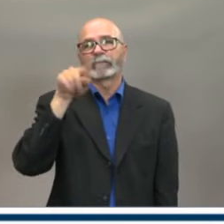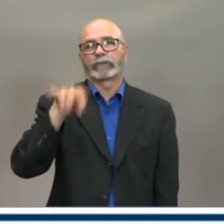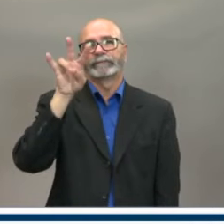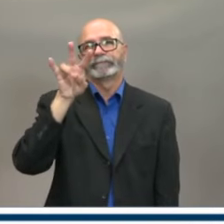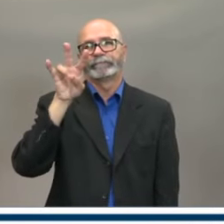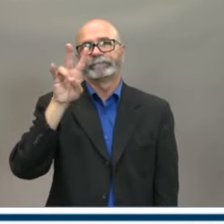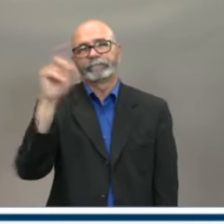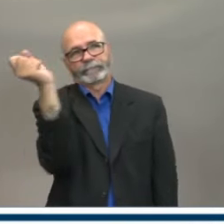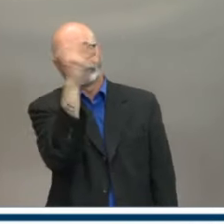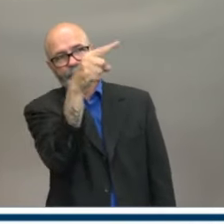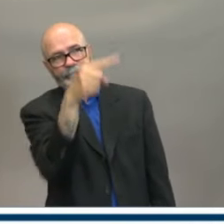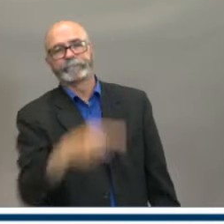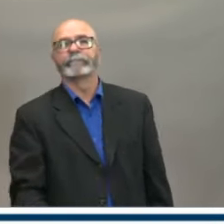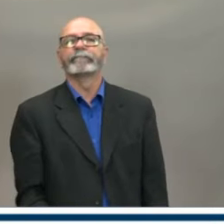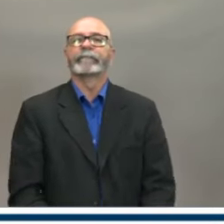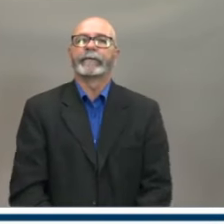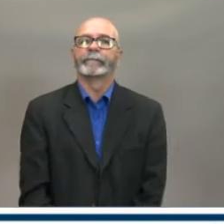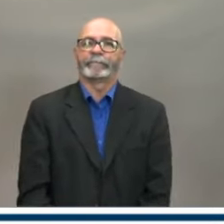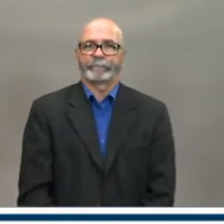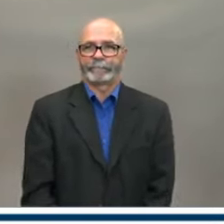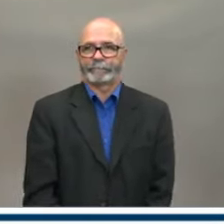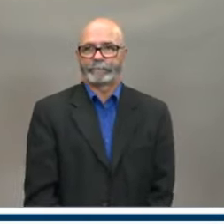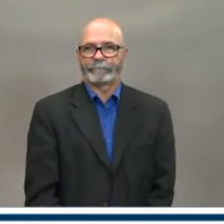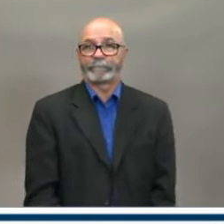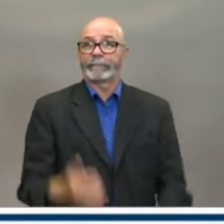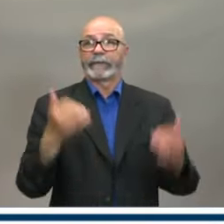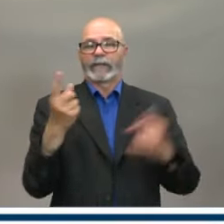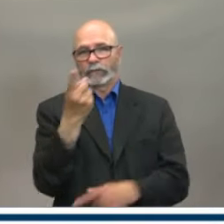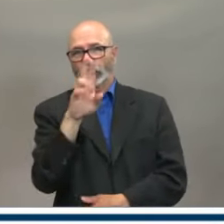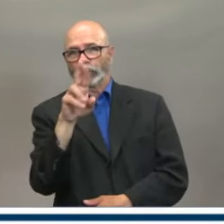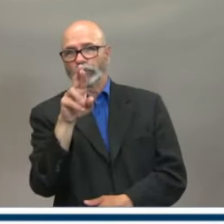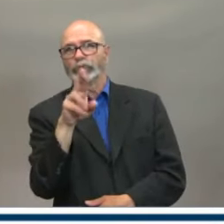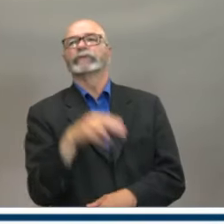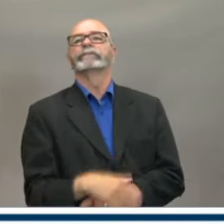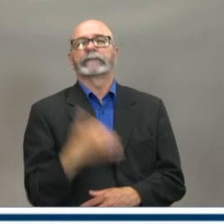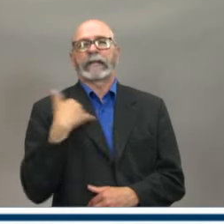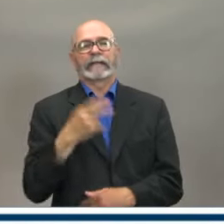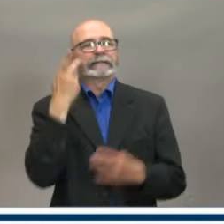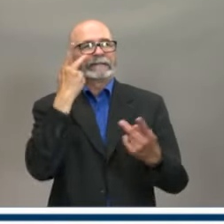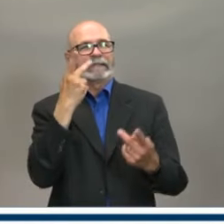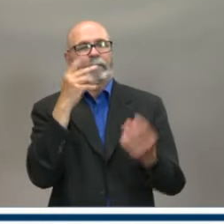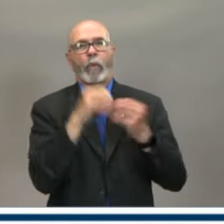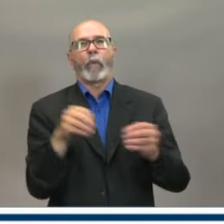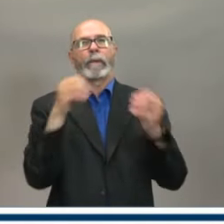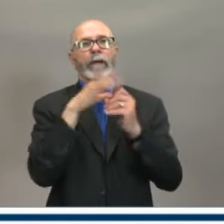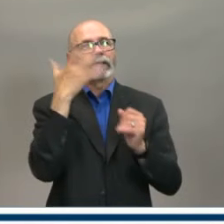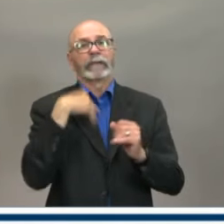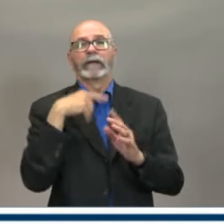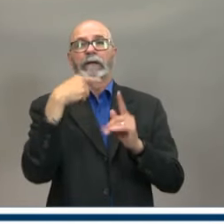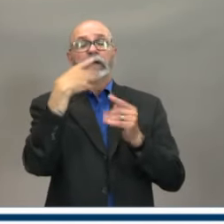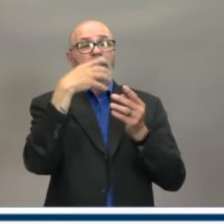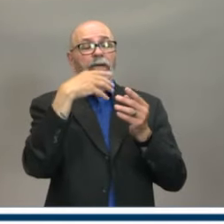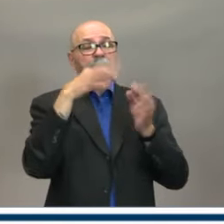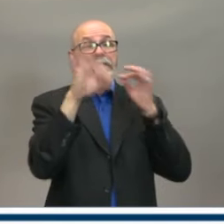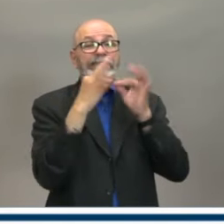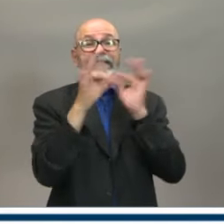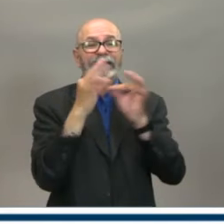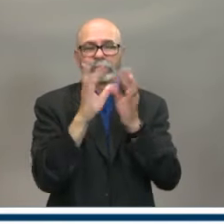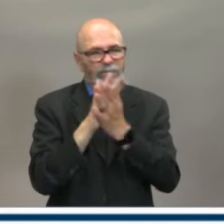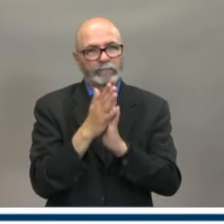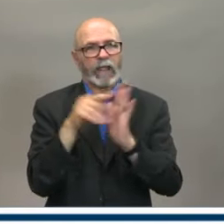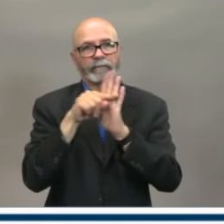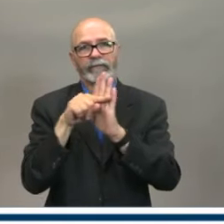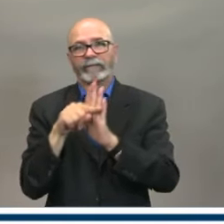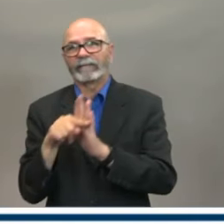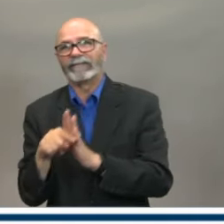Dr. Strang, we're now seeing increasingly more negative tests coming back. Are you concerned about how many of those could be false negatives and just the